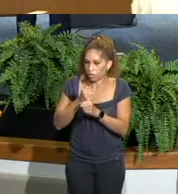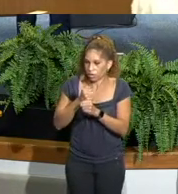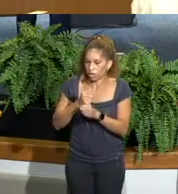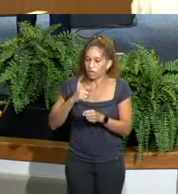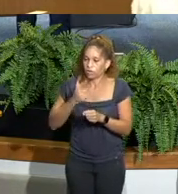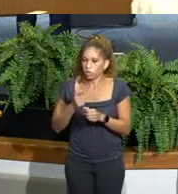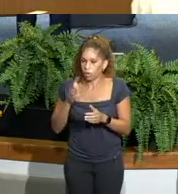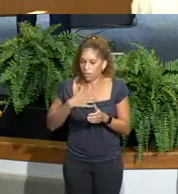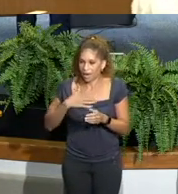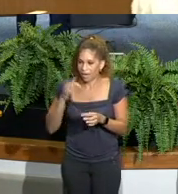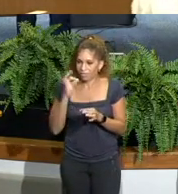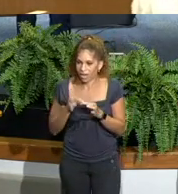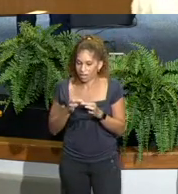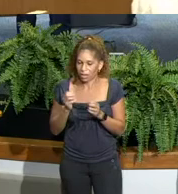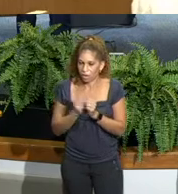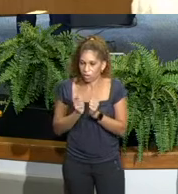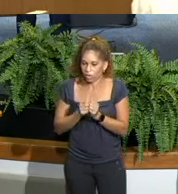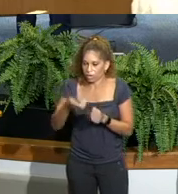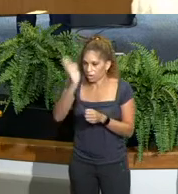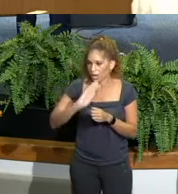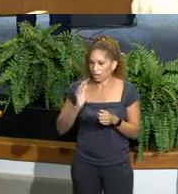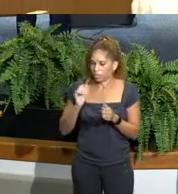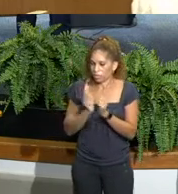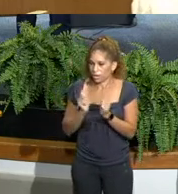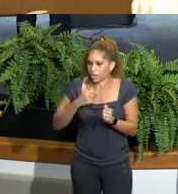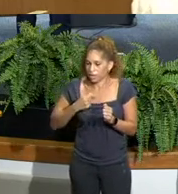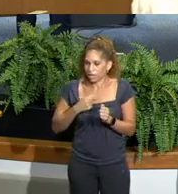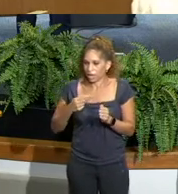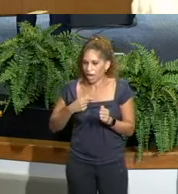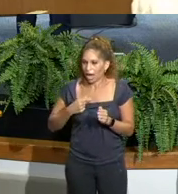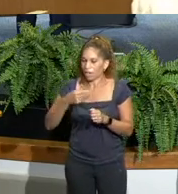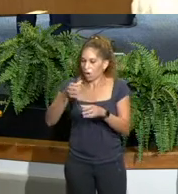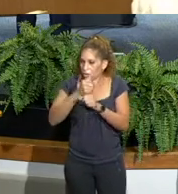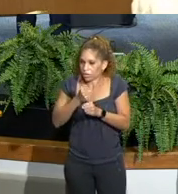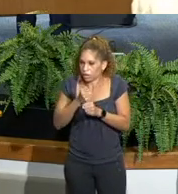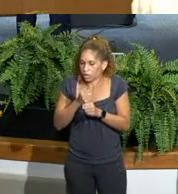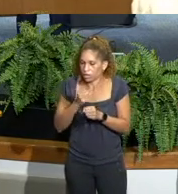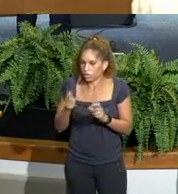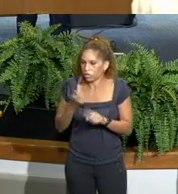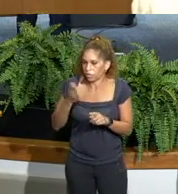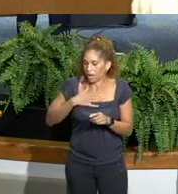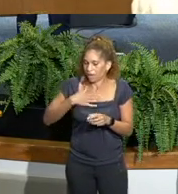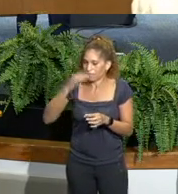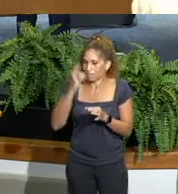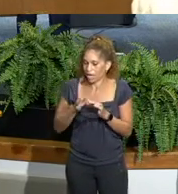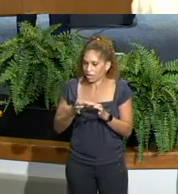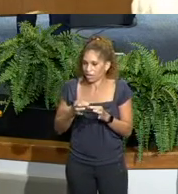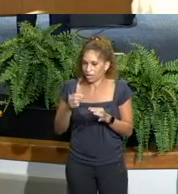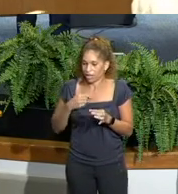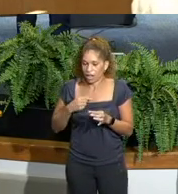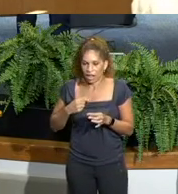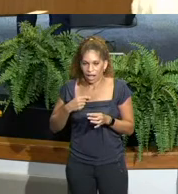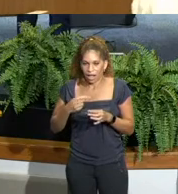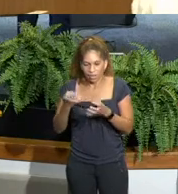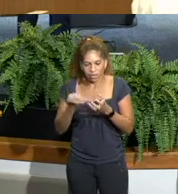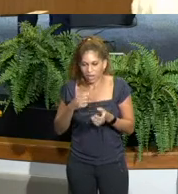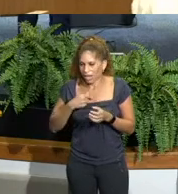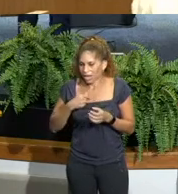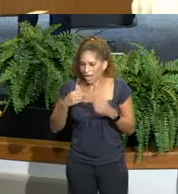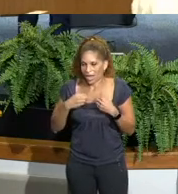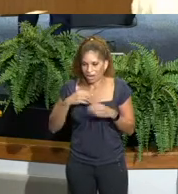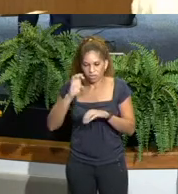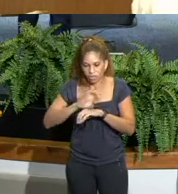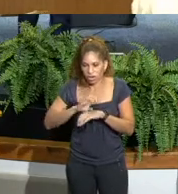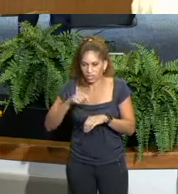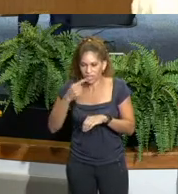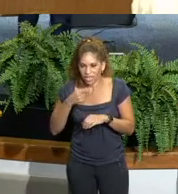to my faith. With God on my side, I'm holding on to my faith. I wish I had a church here that would